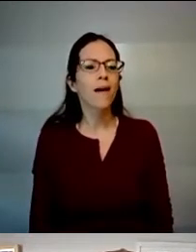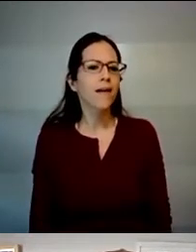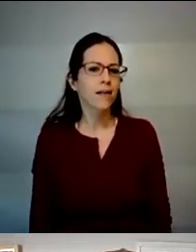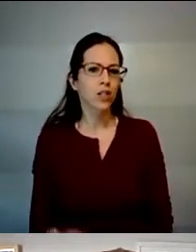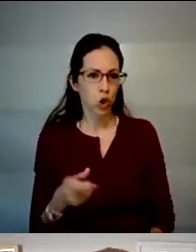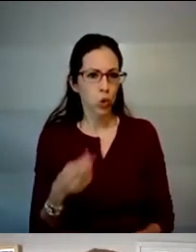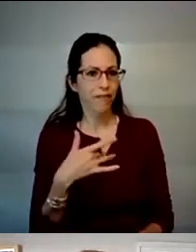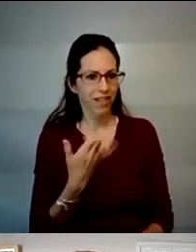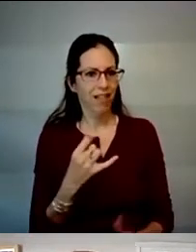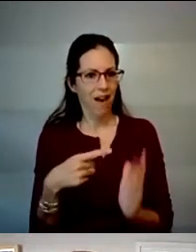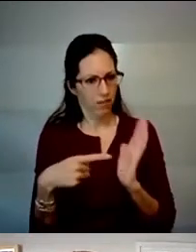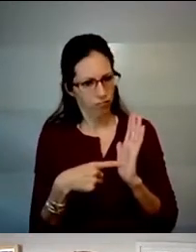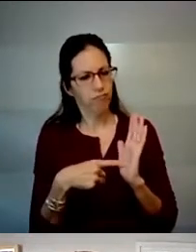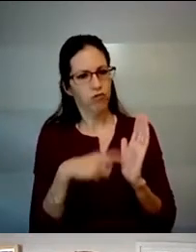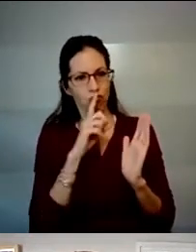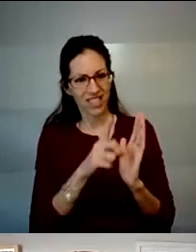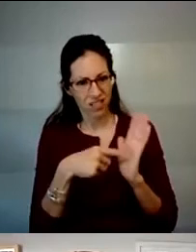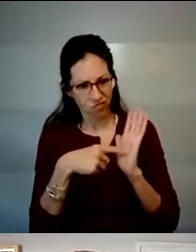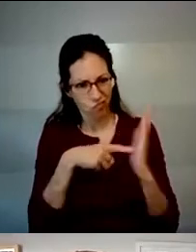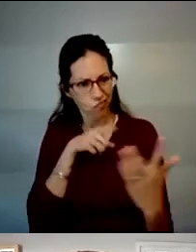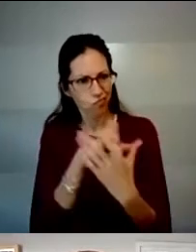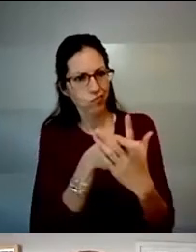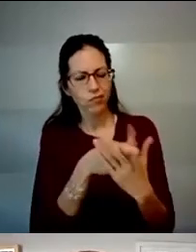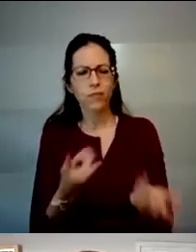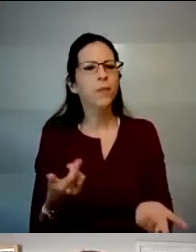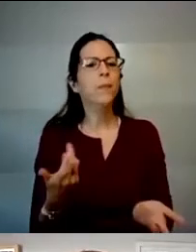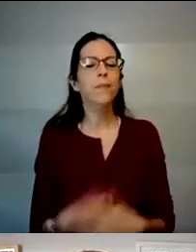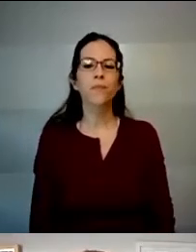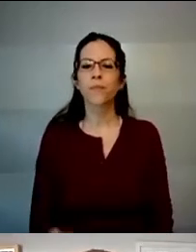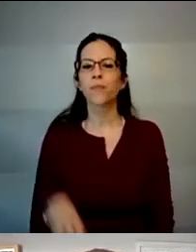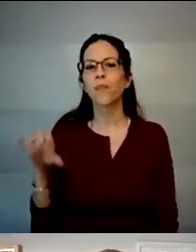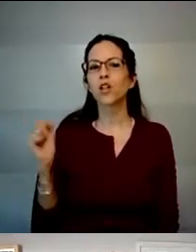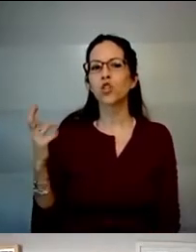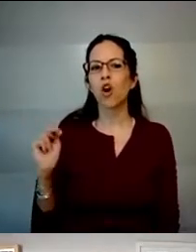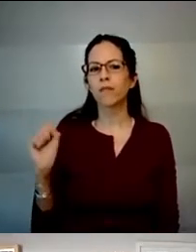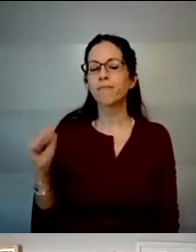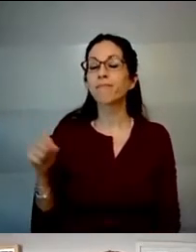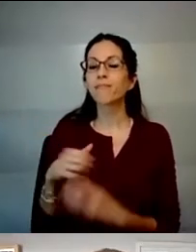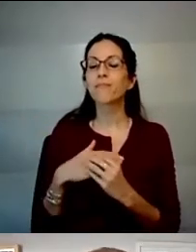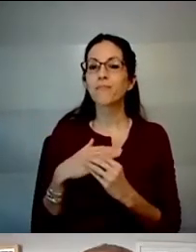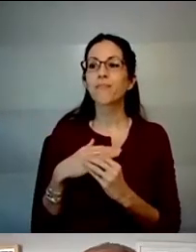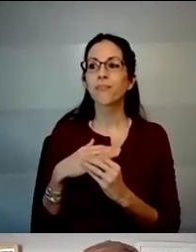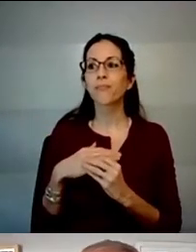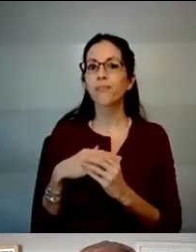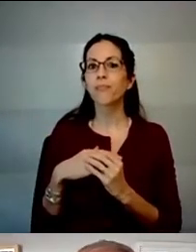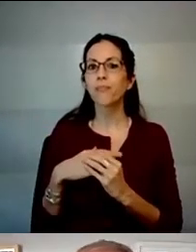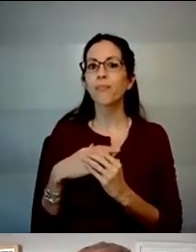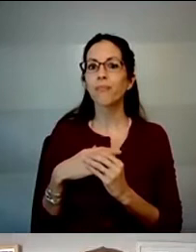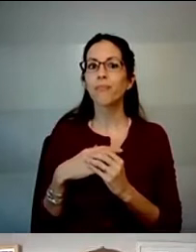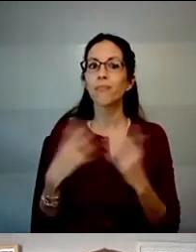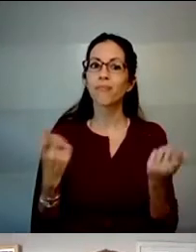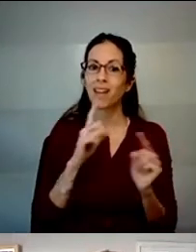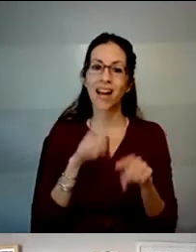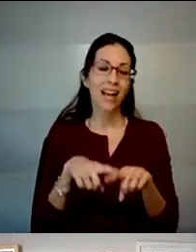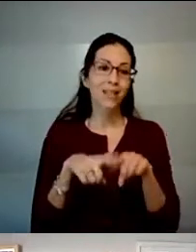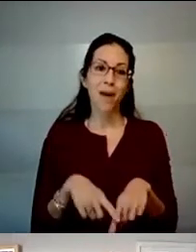felt really drove home the point, you know? Yeah, so, you know, all of it kind of depends on who the audience